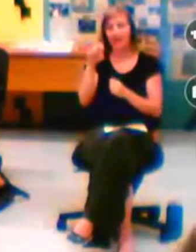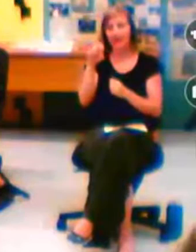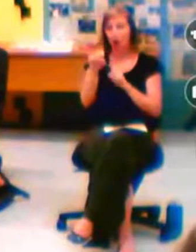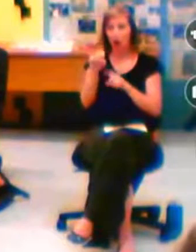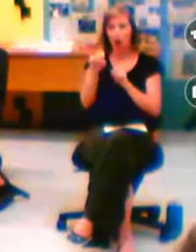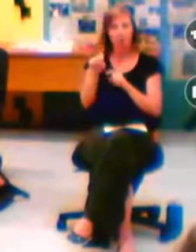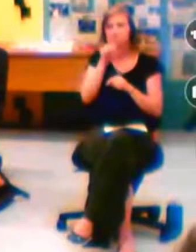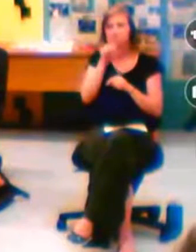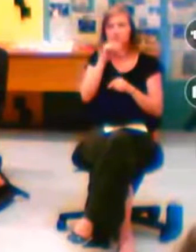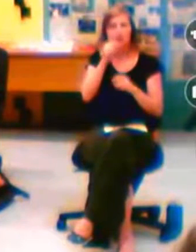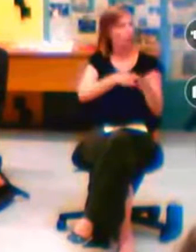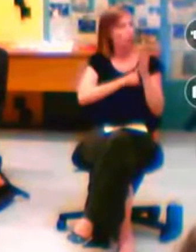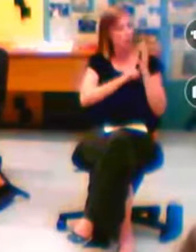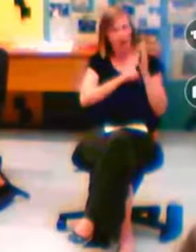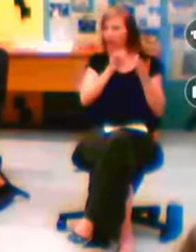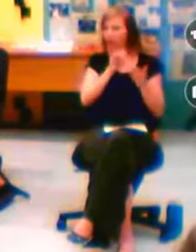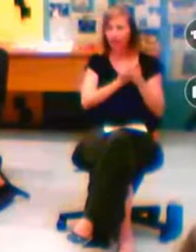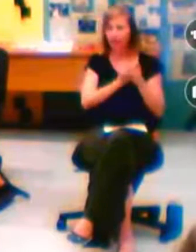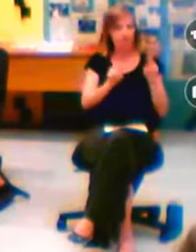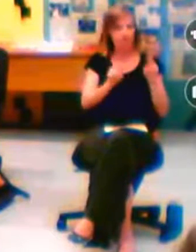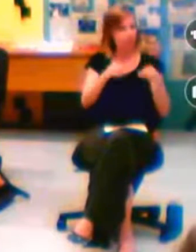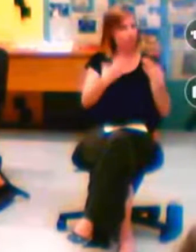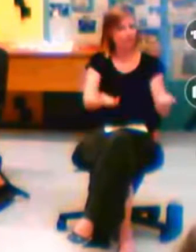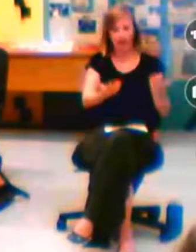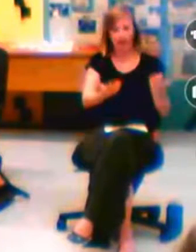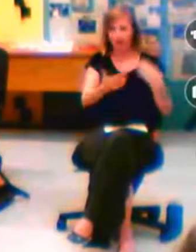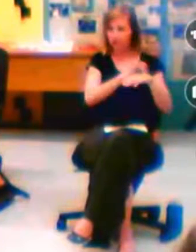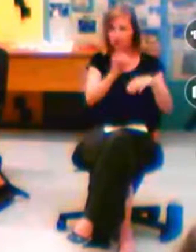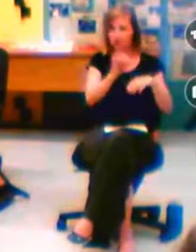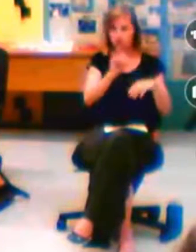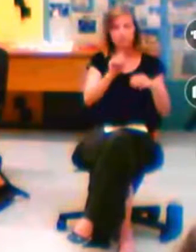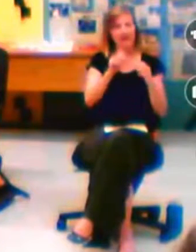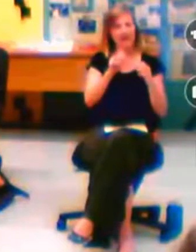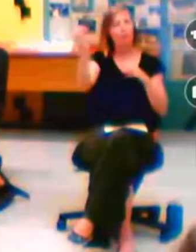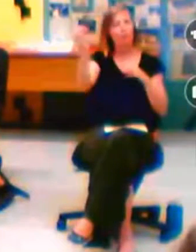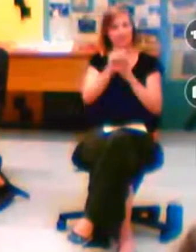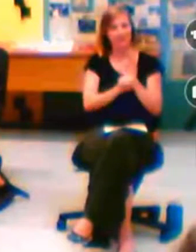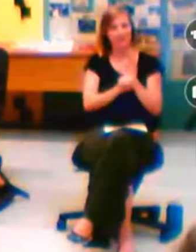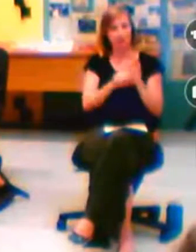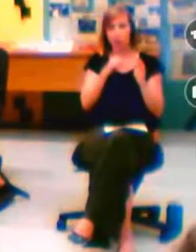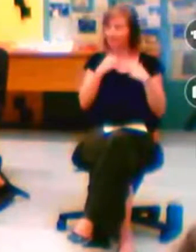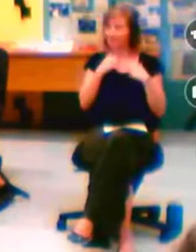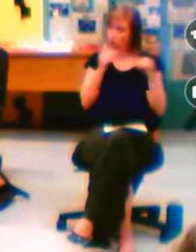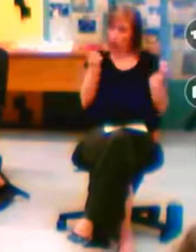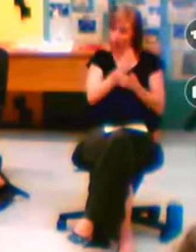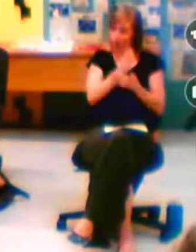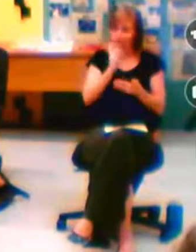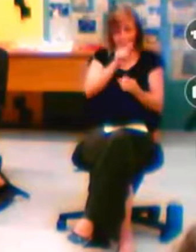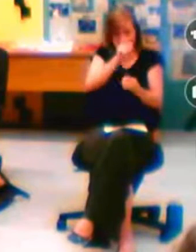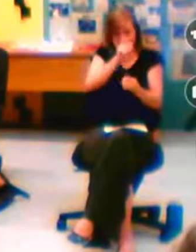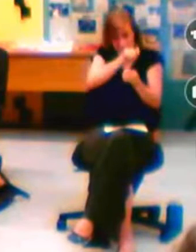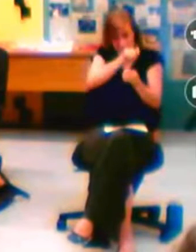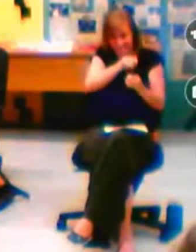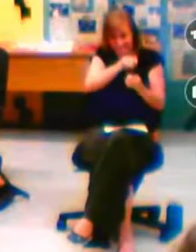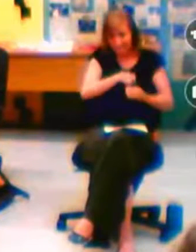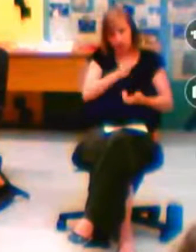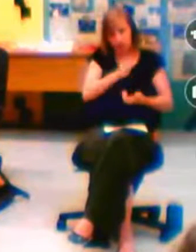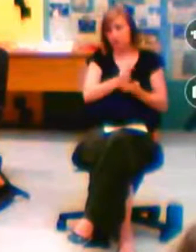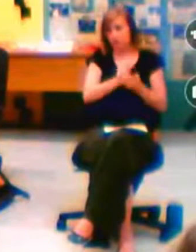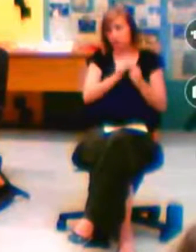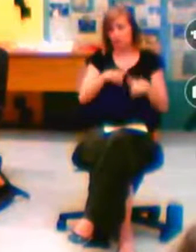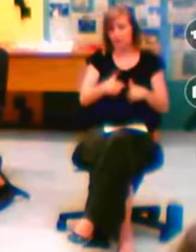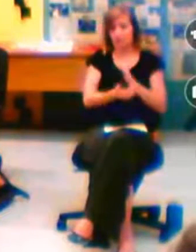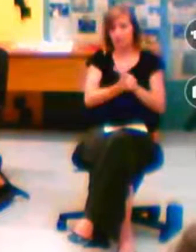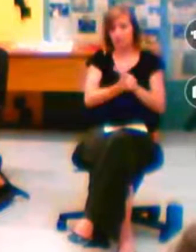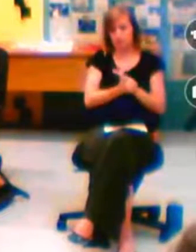whether it will pay for it. And none of the Obamacare categories of benefits under the essential health care benefit requires that an insurer pay for